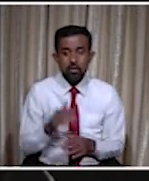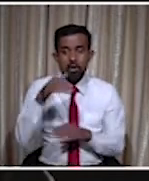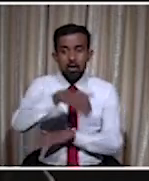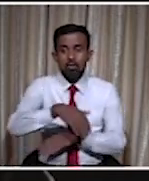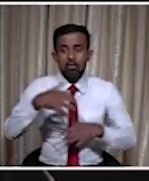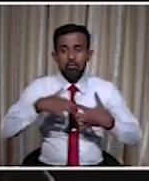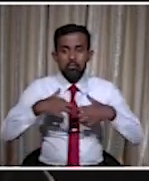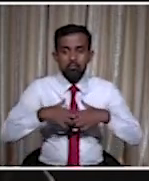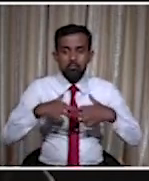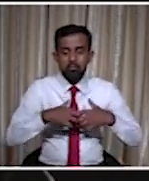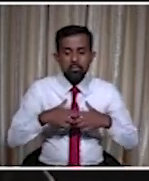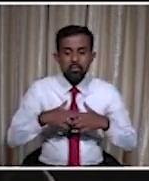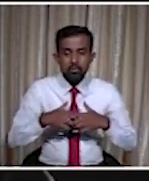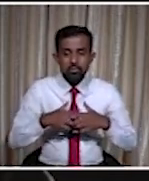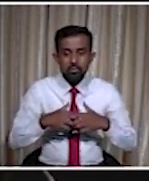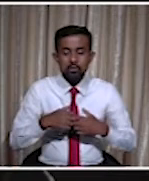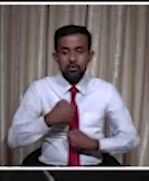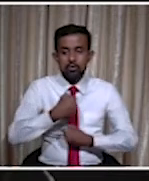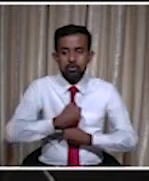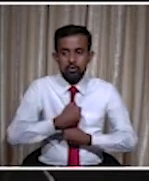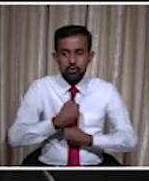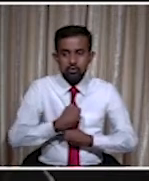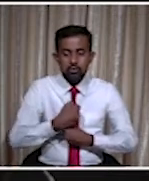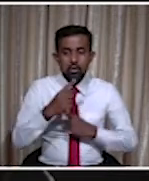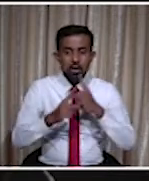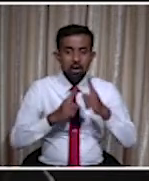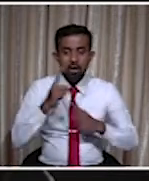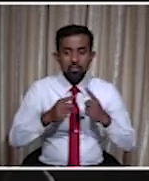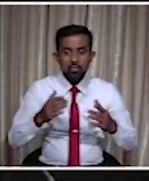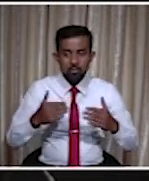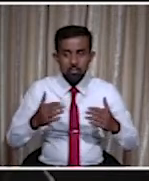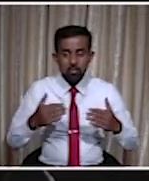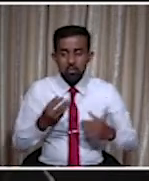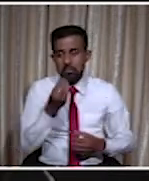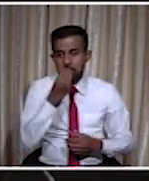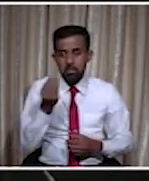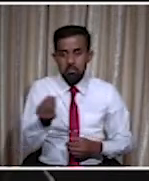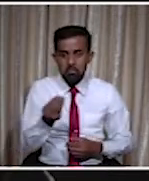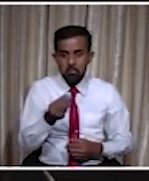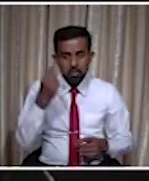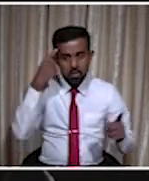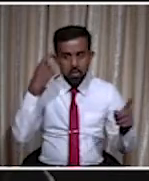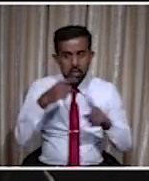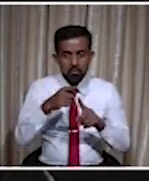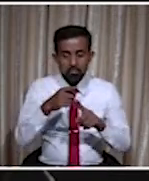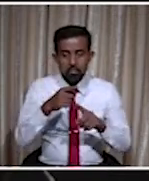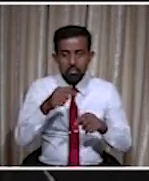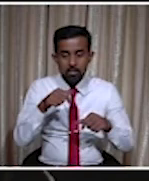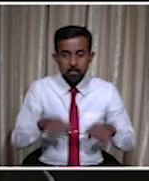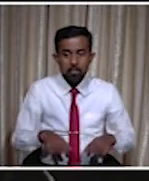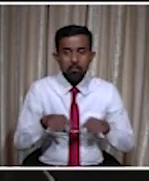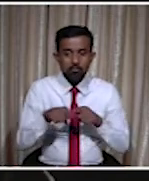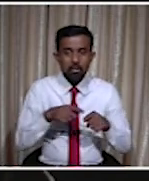talking about a food shortage in the future. So it is absolutely necessary for us to attend to this particular issue, and I would